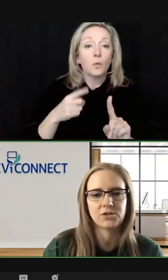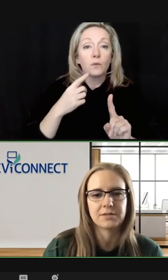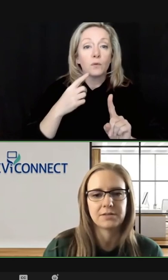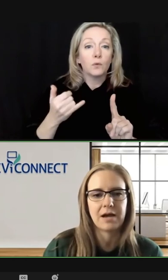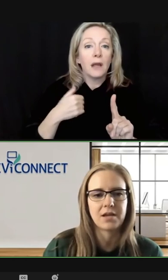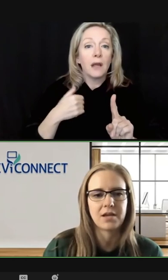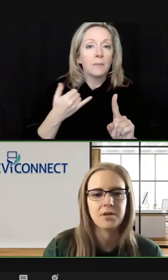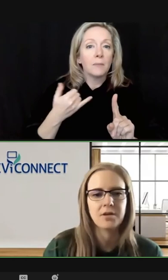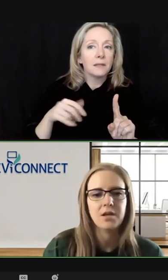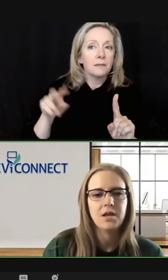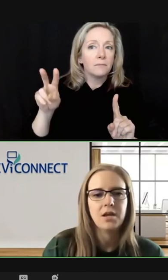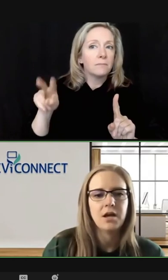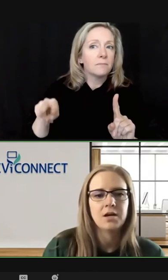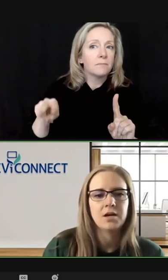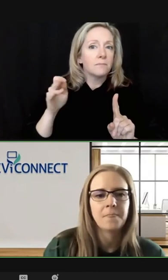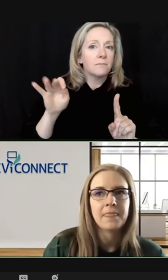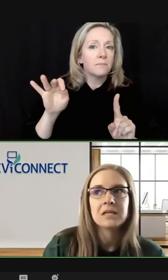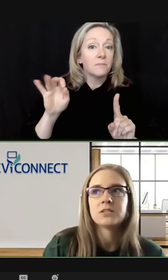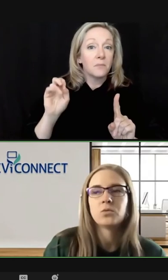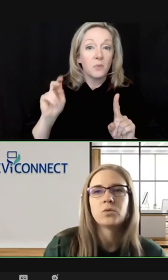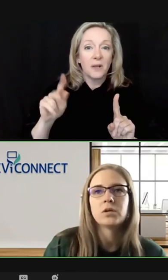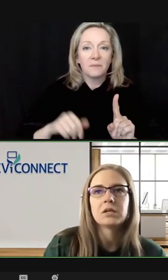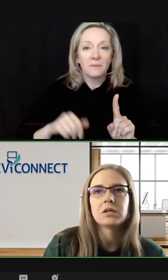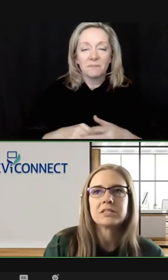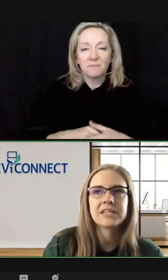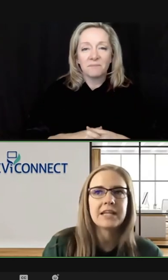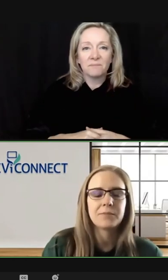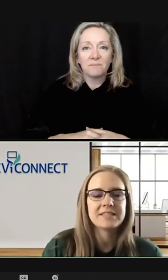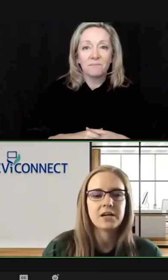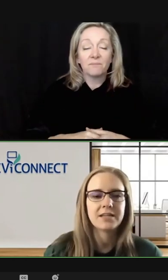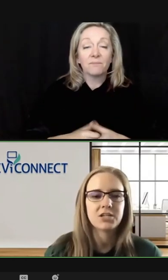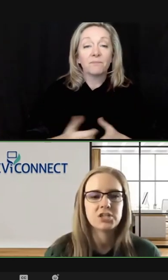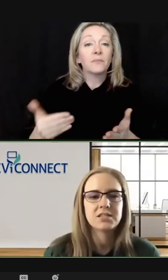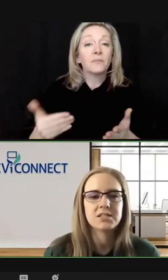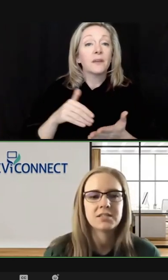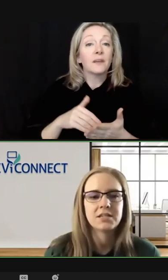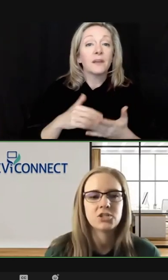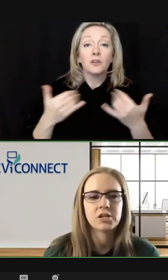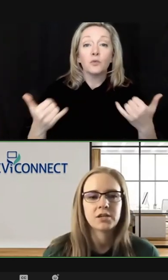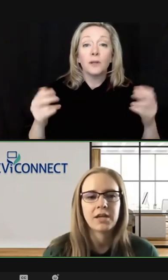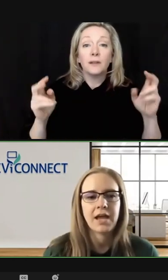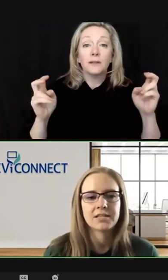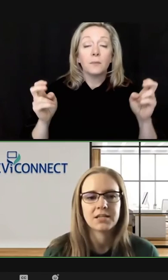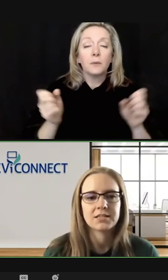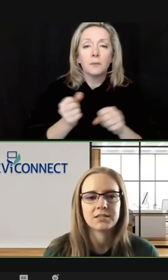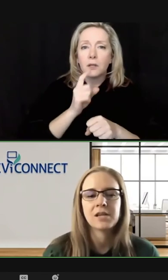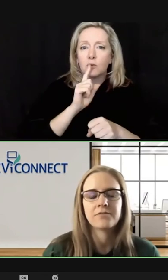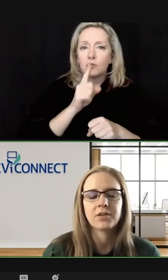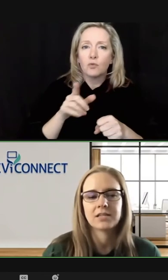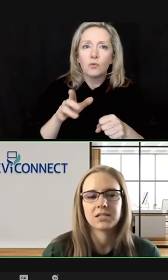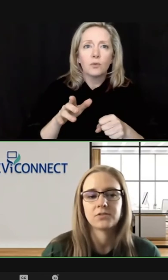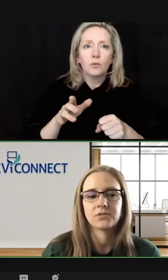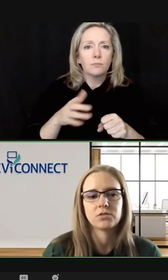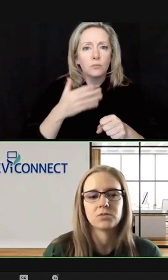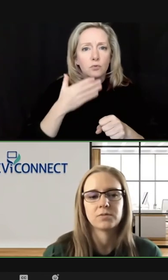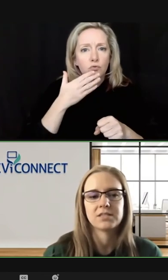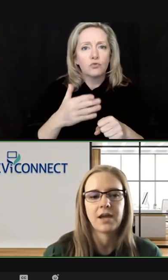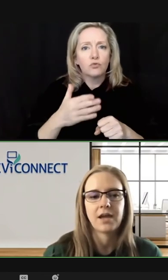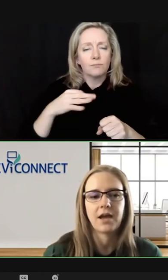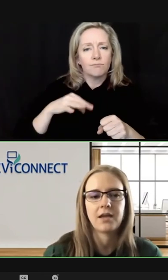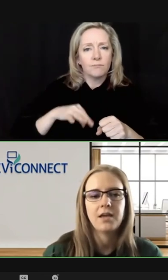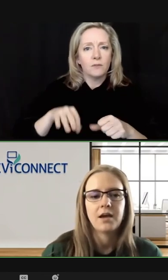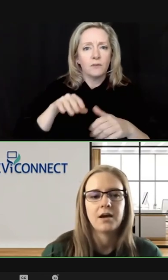those continuously popping up. So today, like we said, our session is ensuring access or meaningful access for